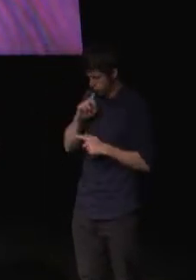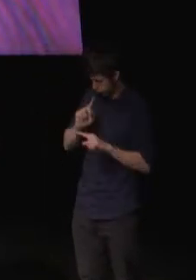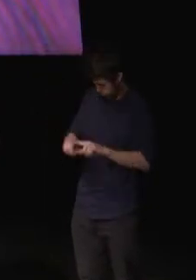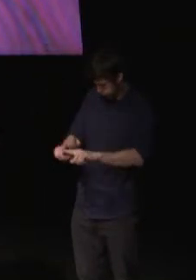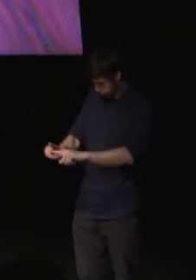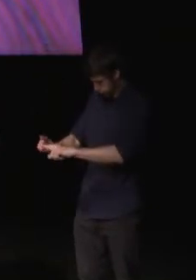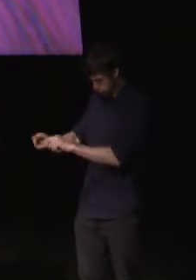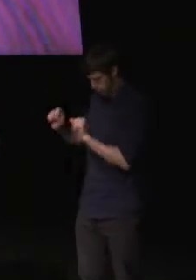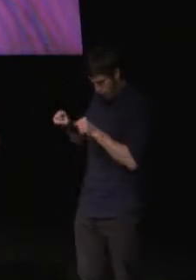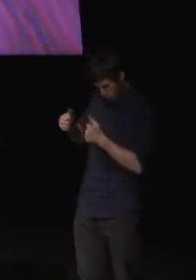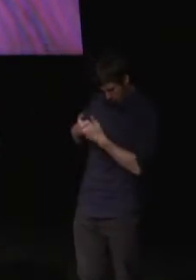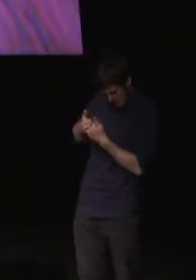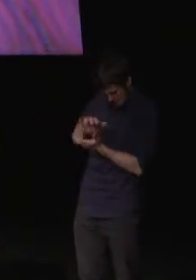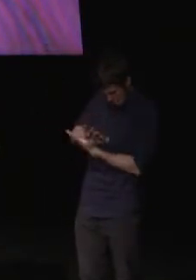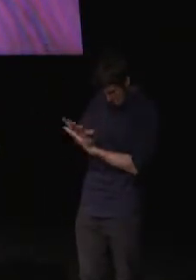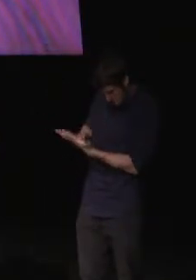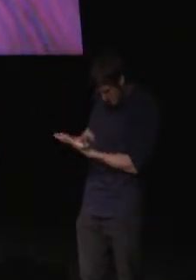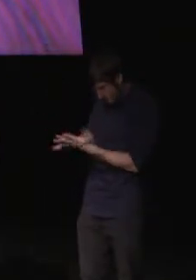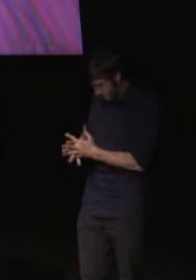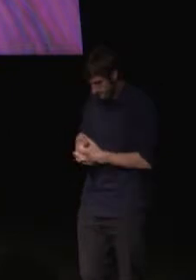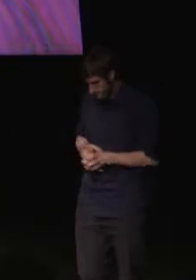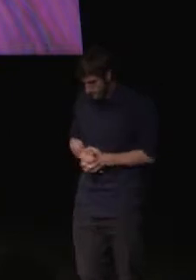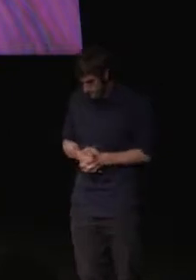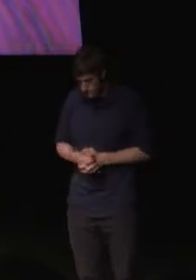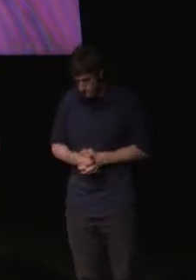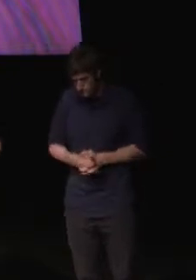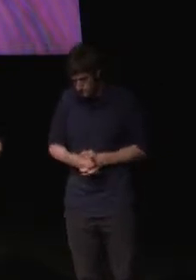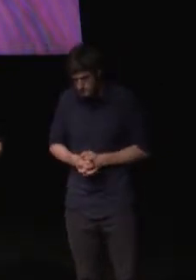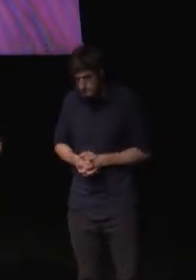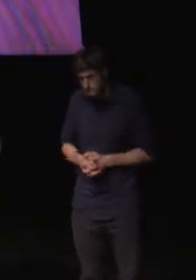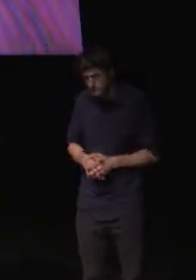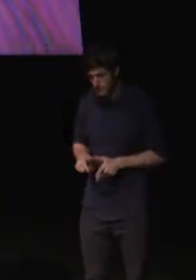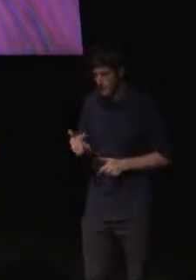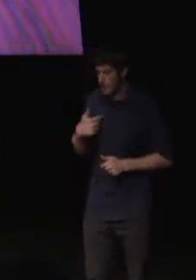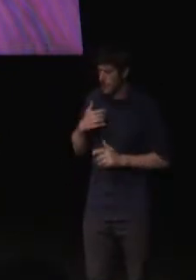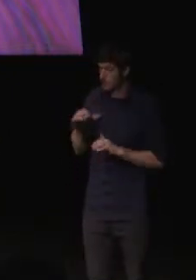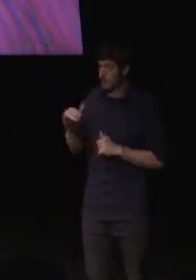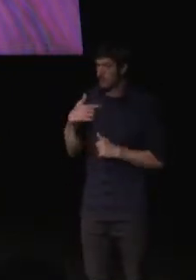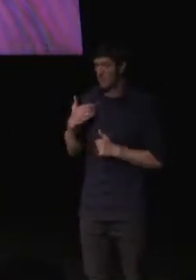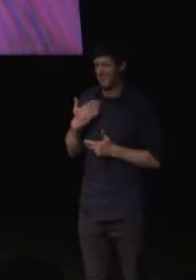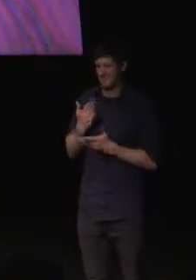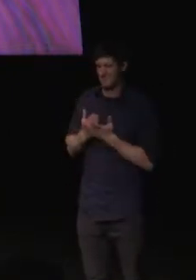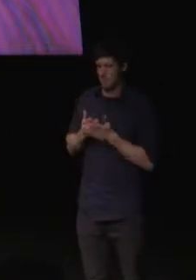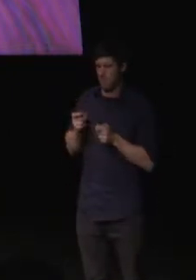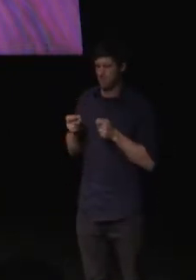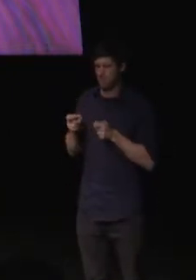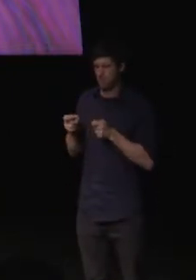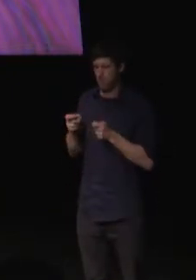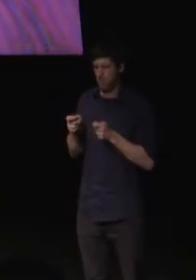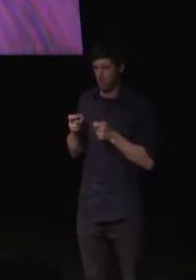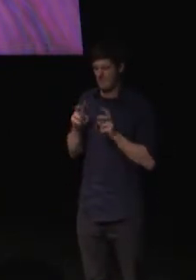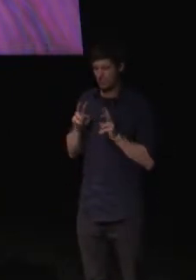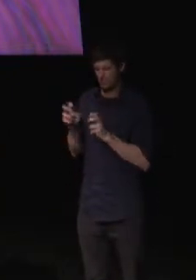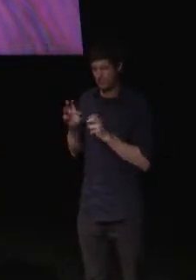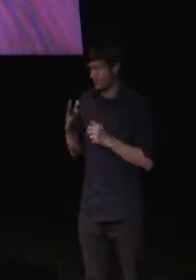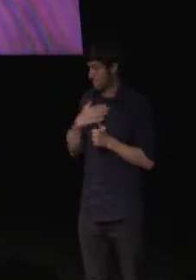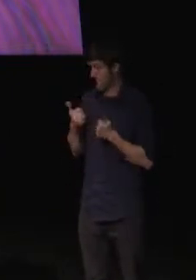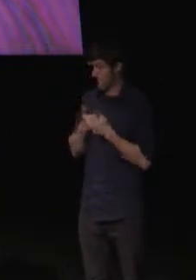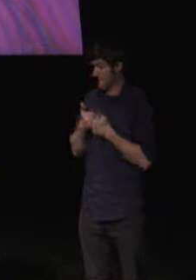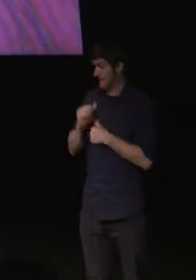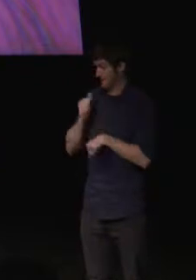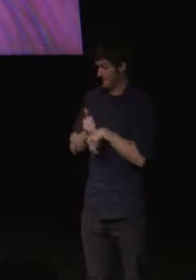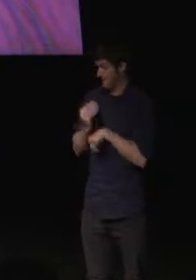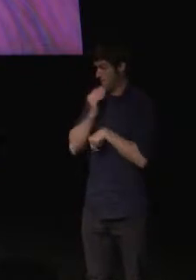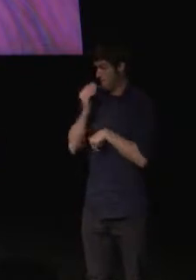this very specifically because I've got some control issues. Now, this is my gaming setup at home, and there's